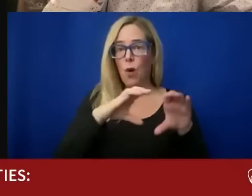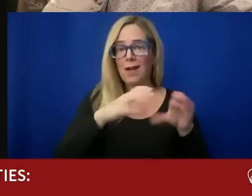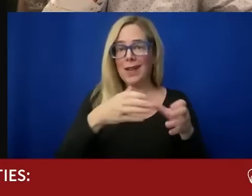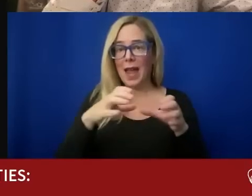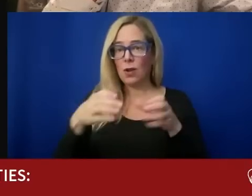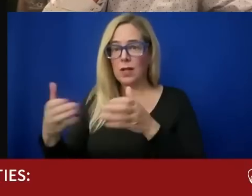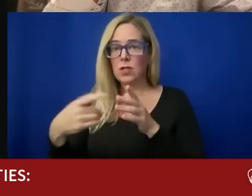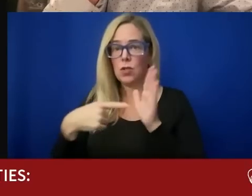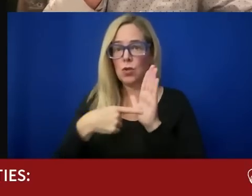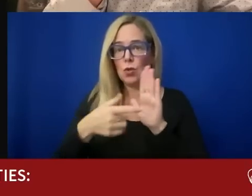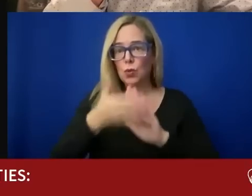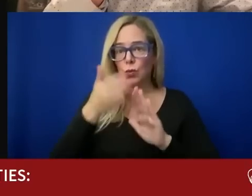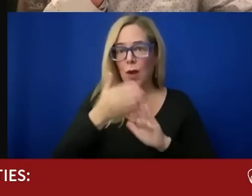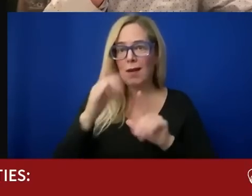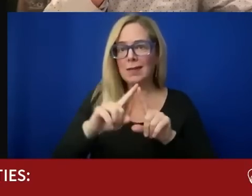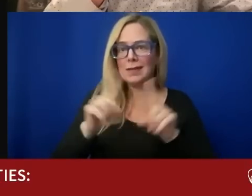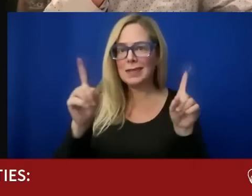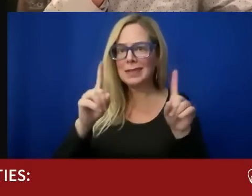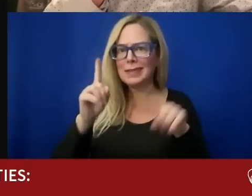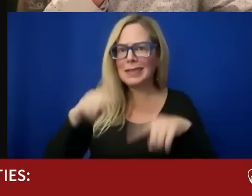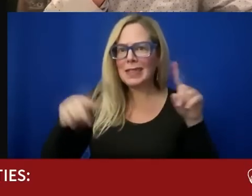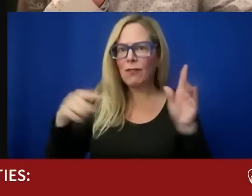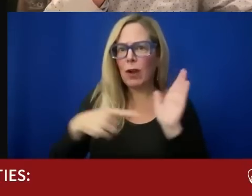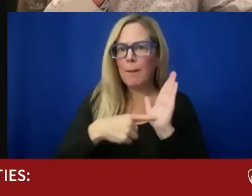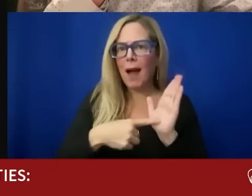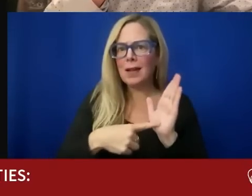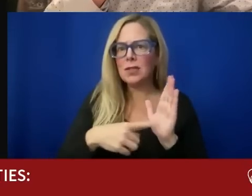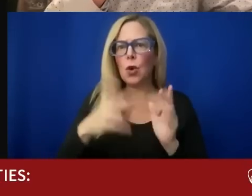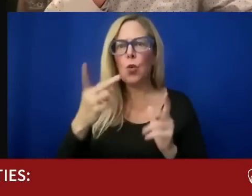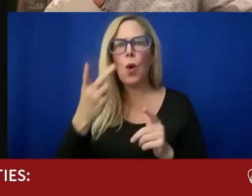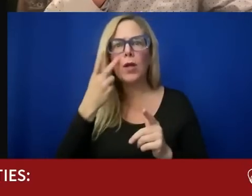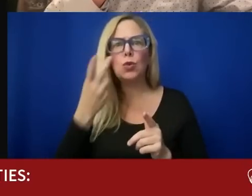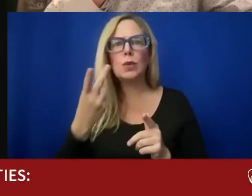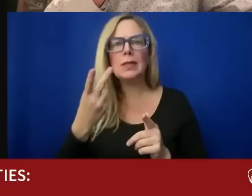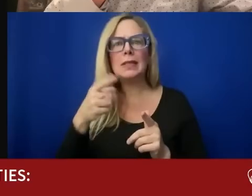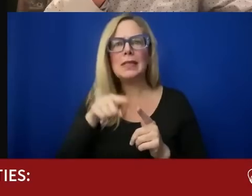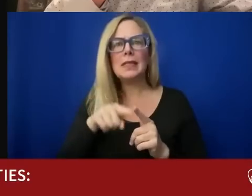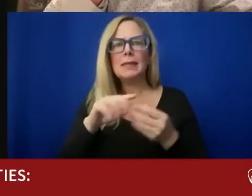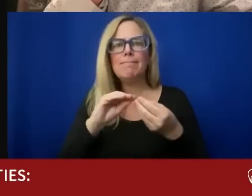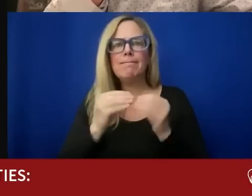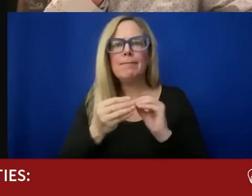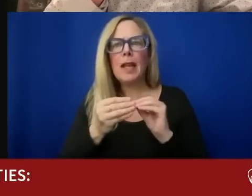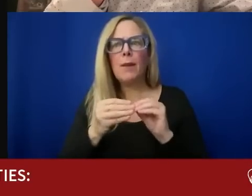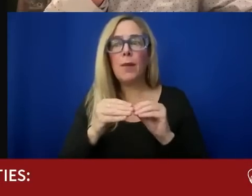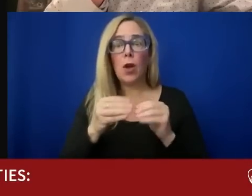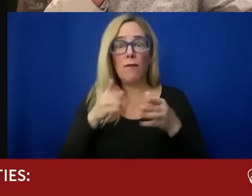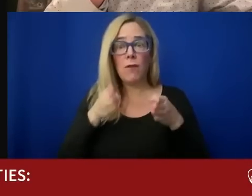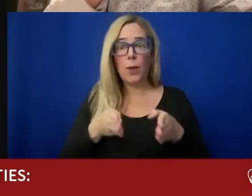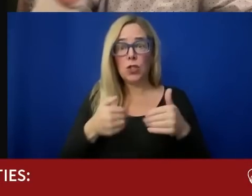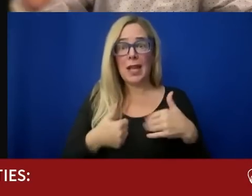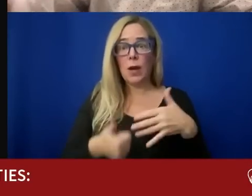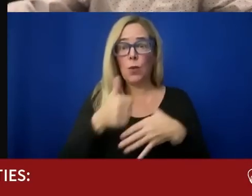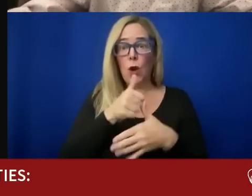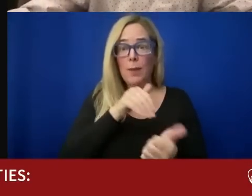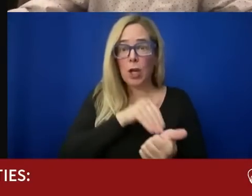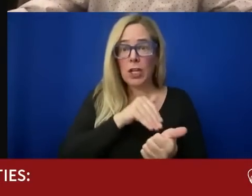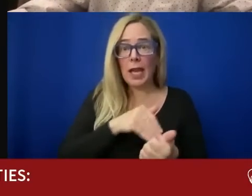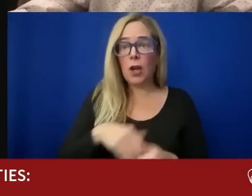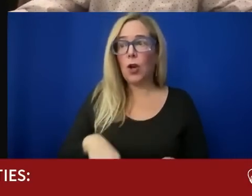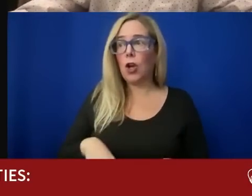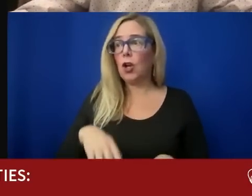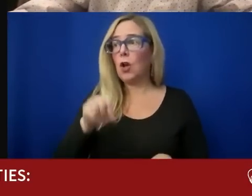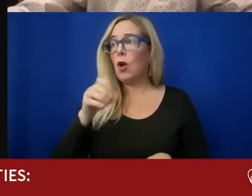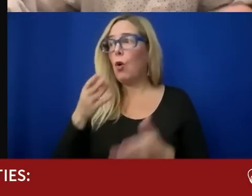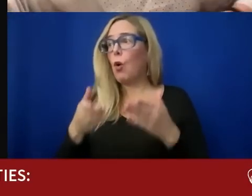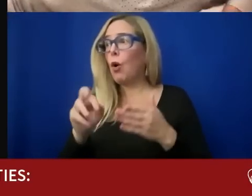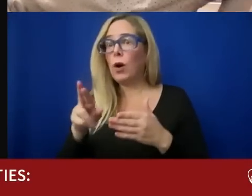individual models. We wanted to see what were the odds of people having a primary care provider or being uninsured, but we also